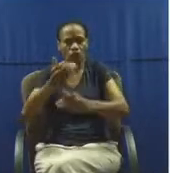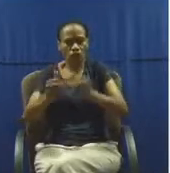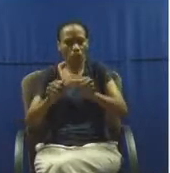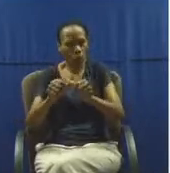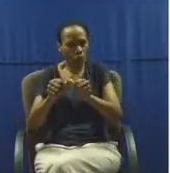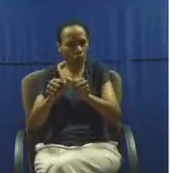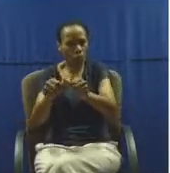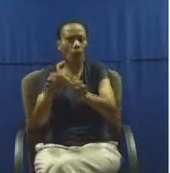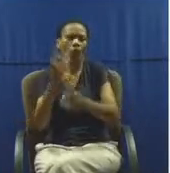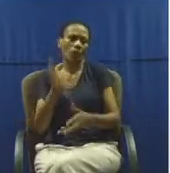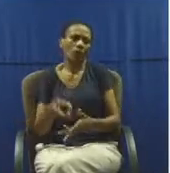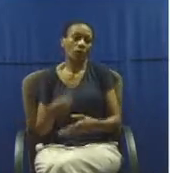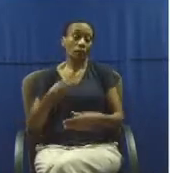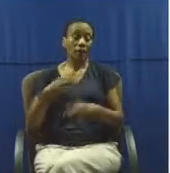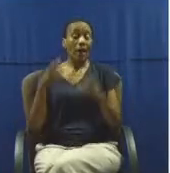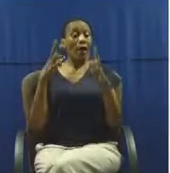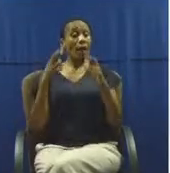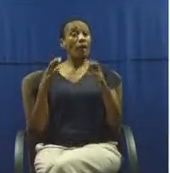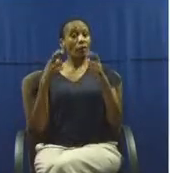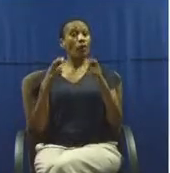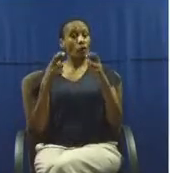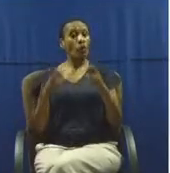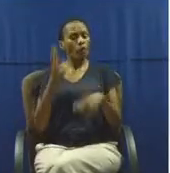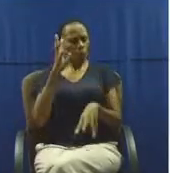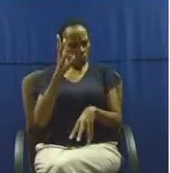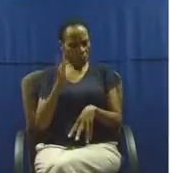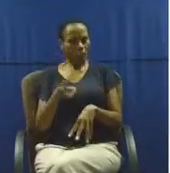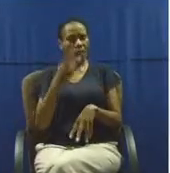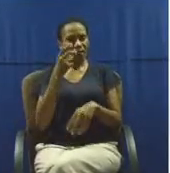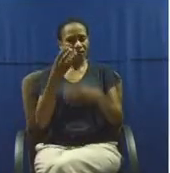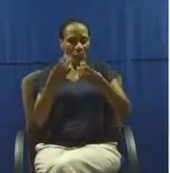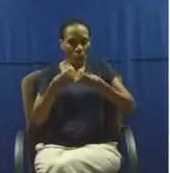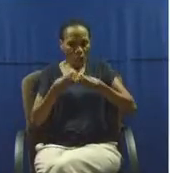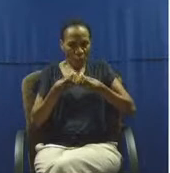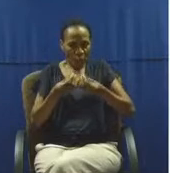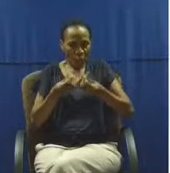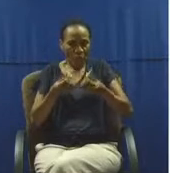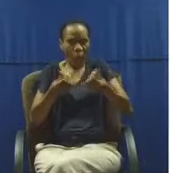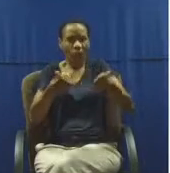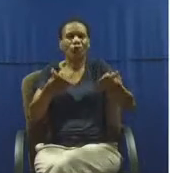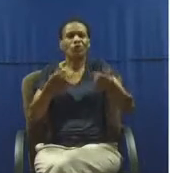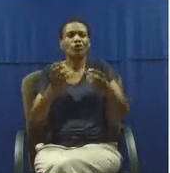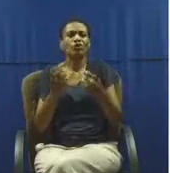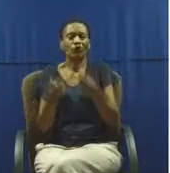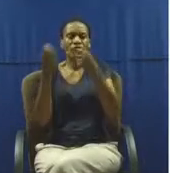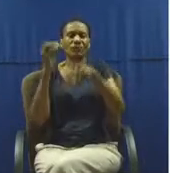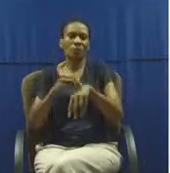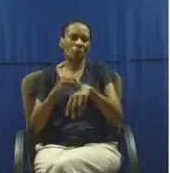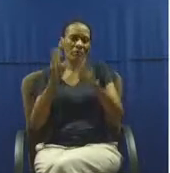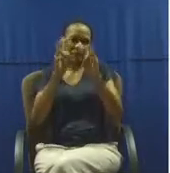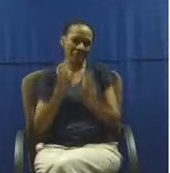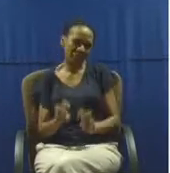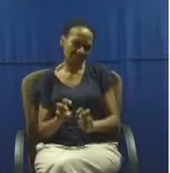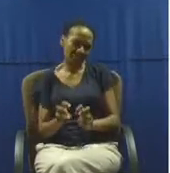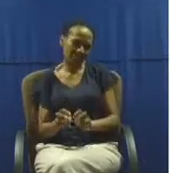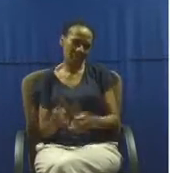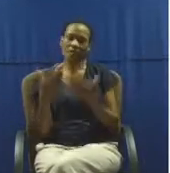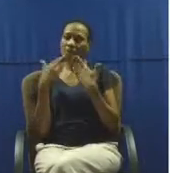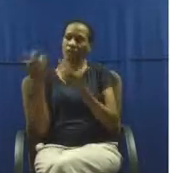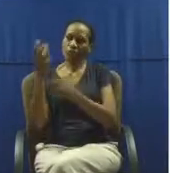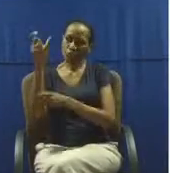positively hopeful that we are going to see better days when it comes to our energy generation. Thank you very much, Honorable